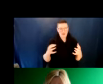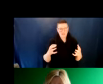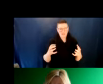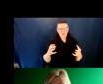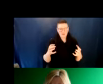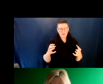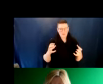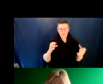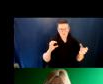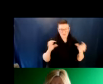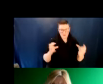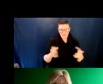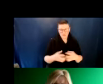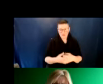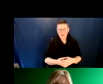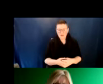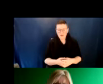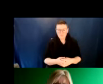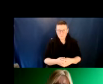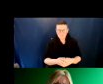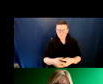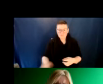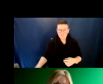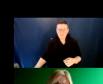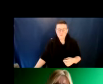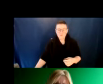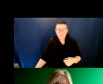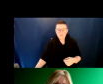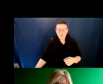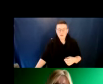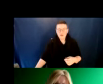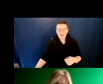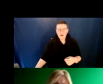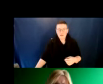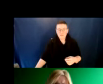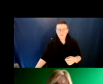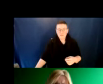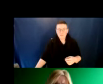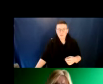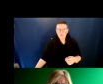abstract sort of information.